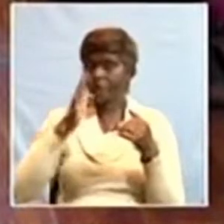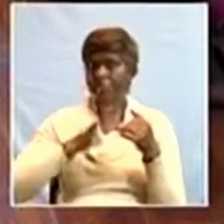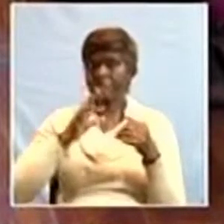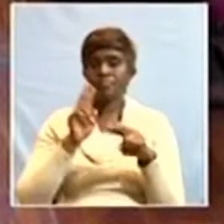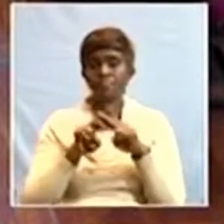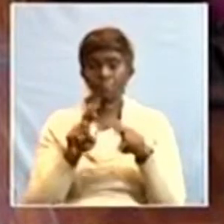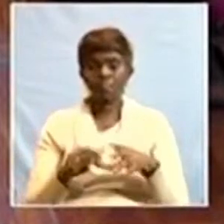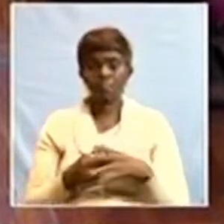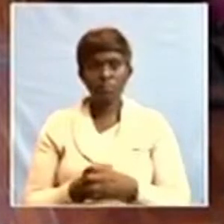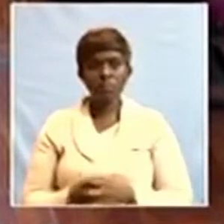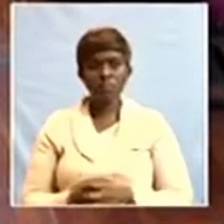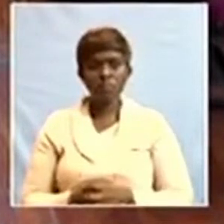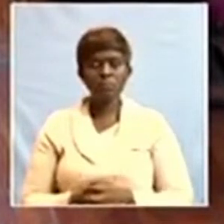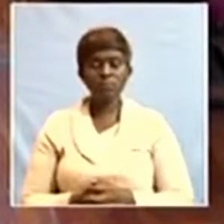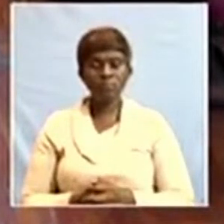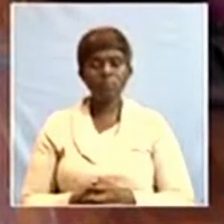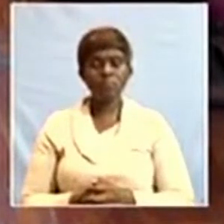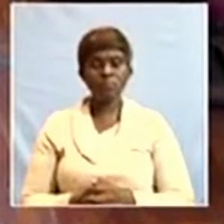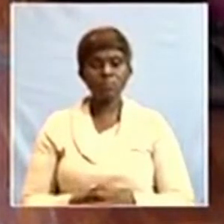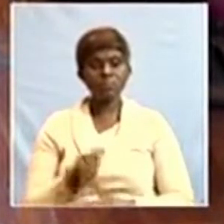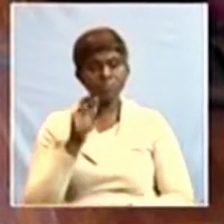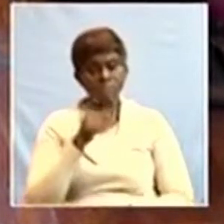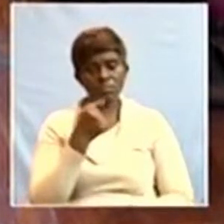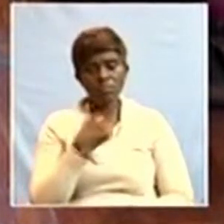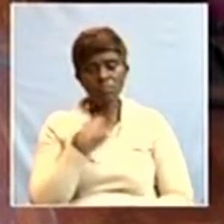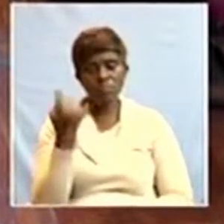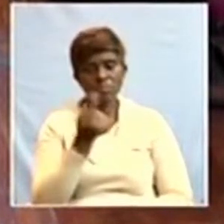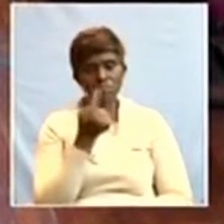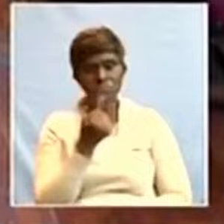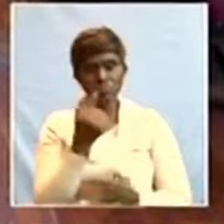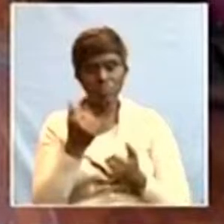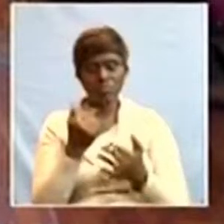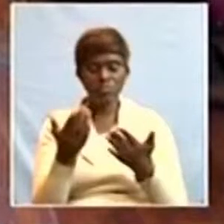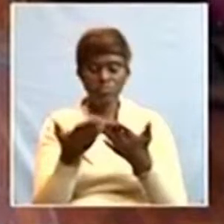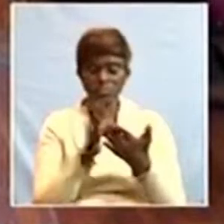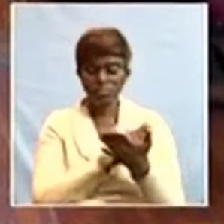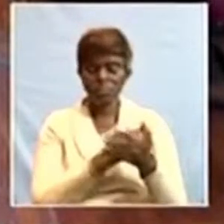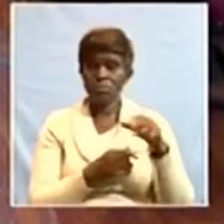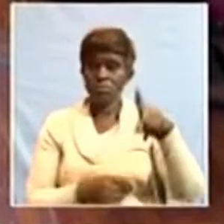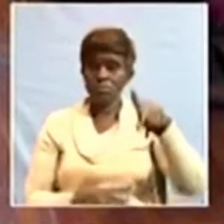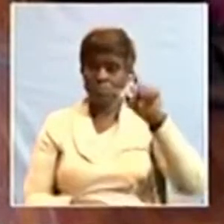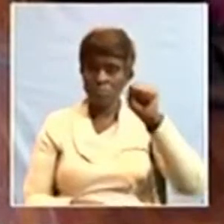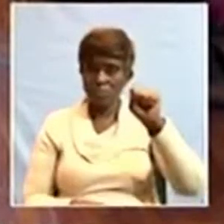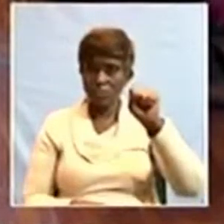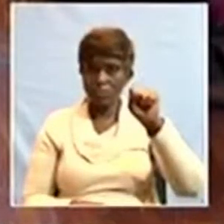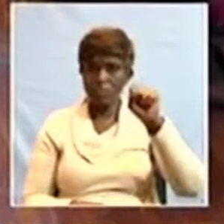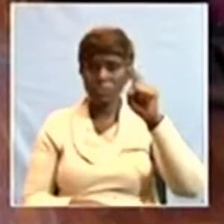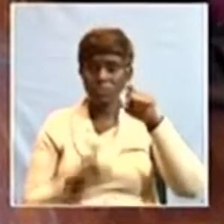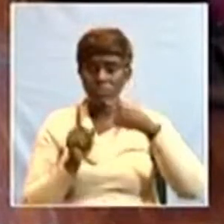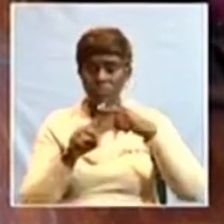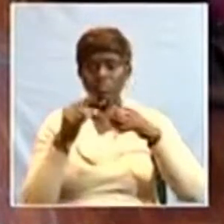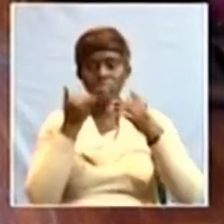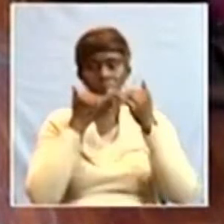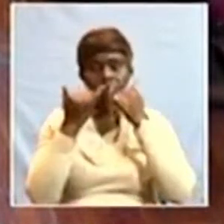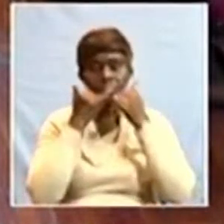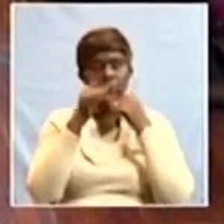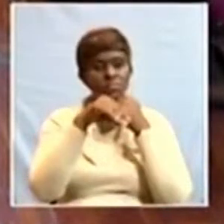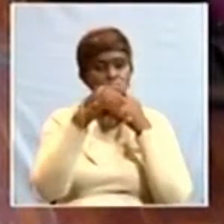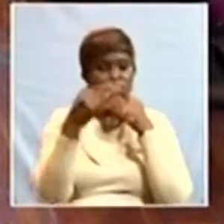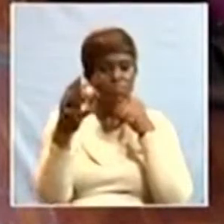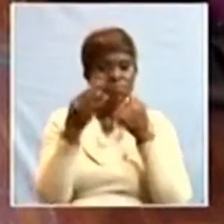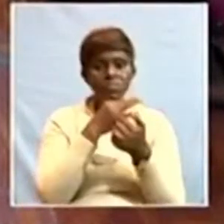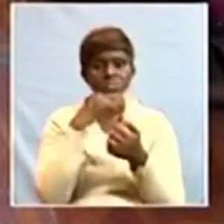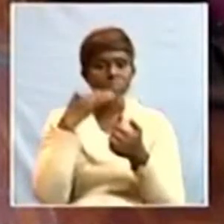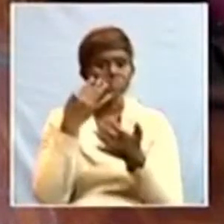Chairperson, I would like to take the PS to irregular distribution of farming